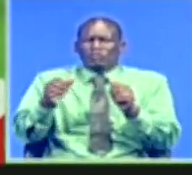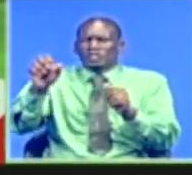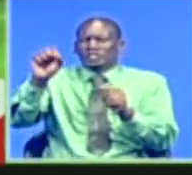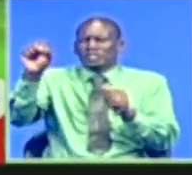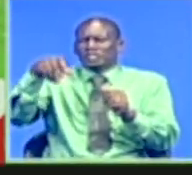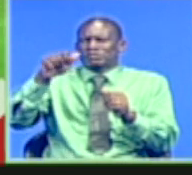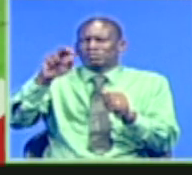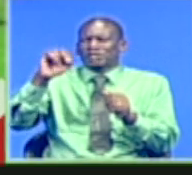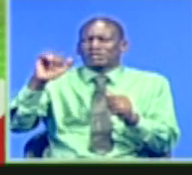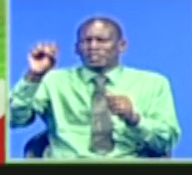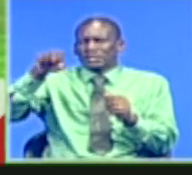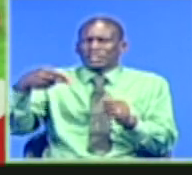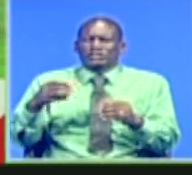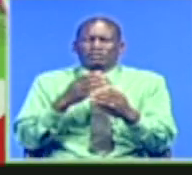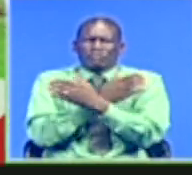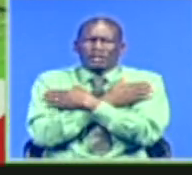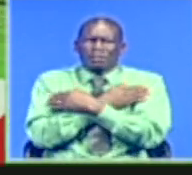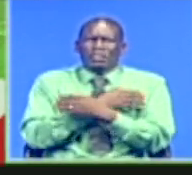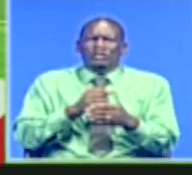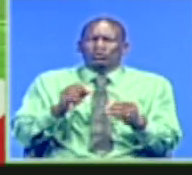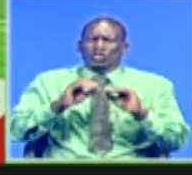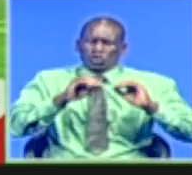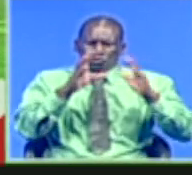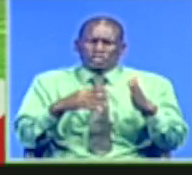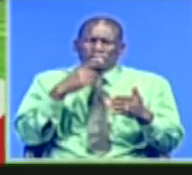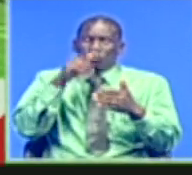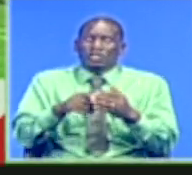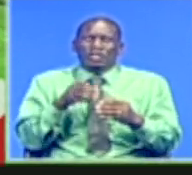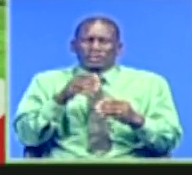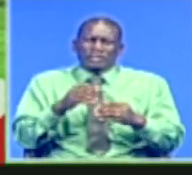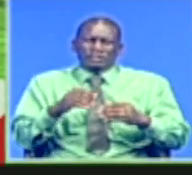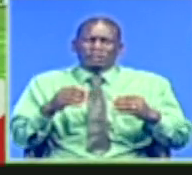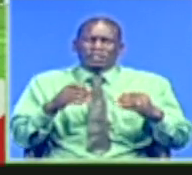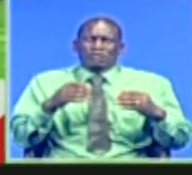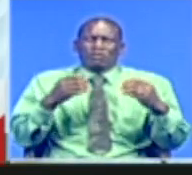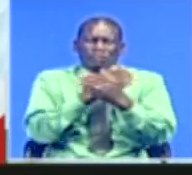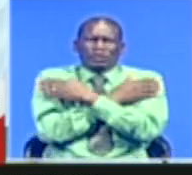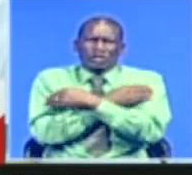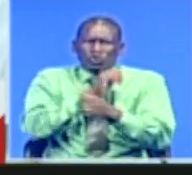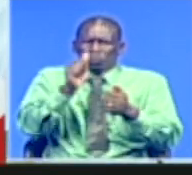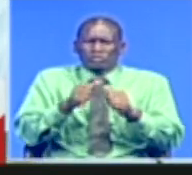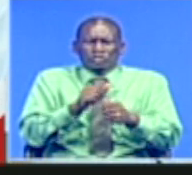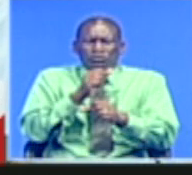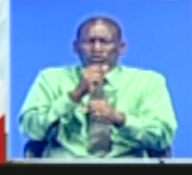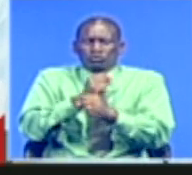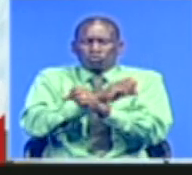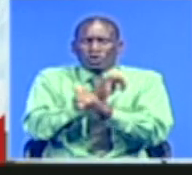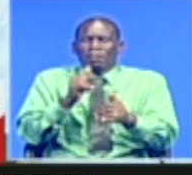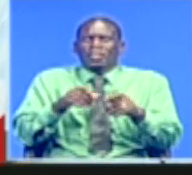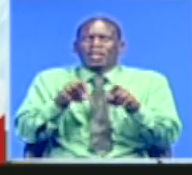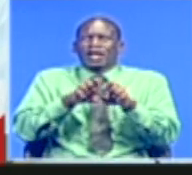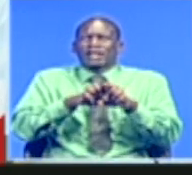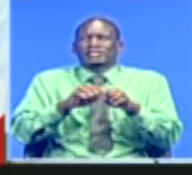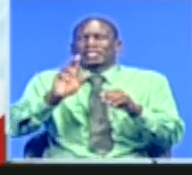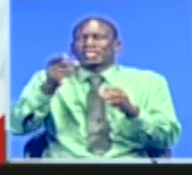Stanley Okumbi hopes such build-up matches will continue as Kenya prepares for next year's African Nations